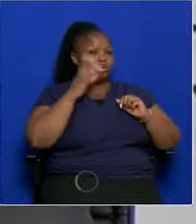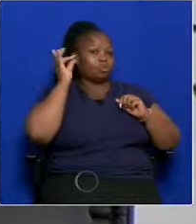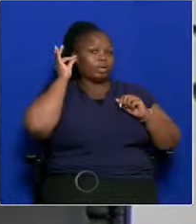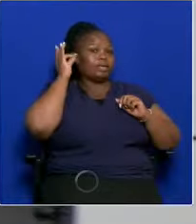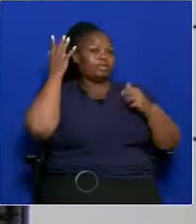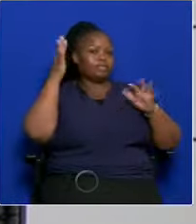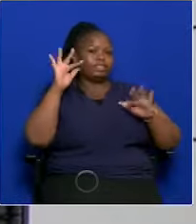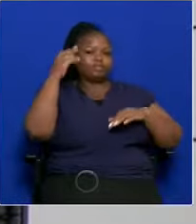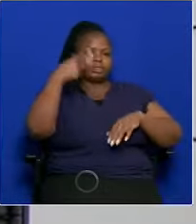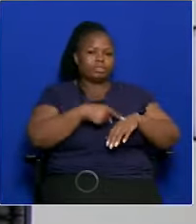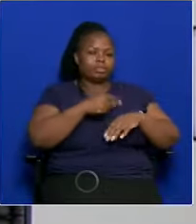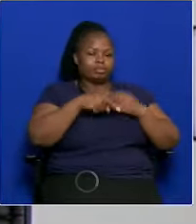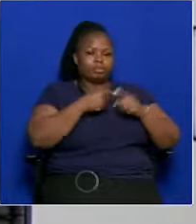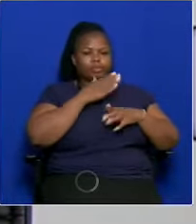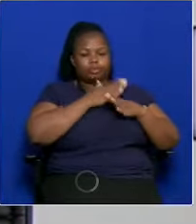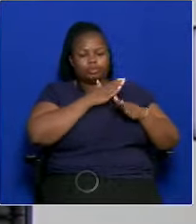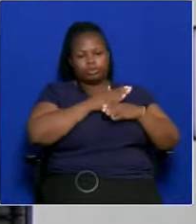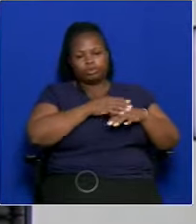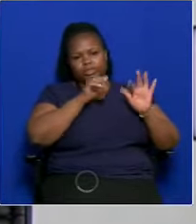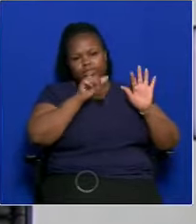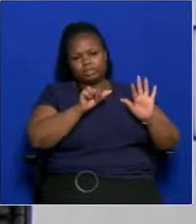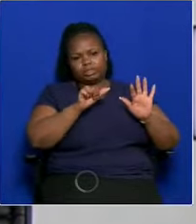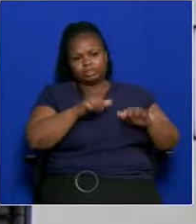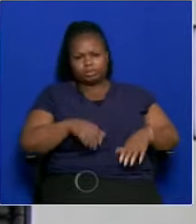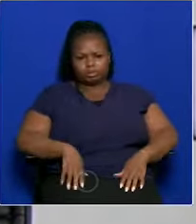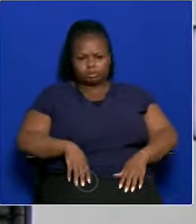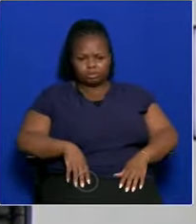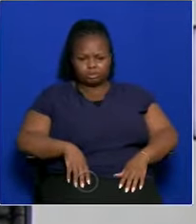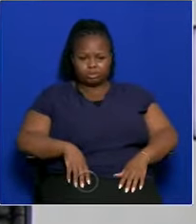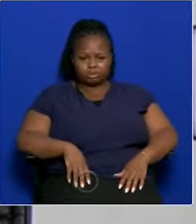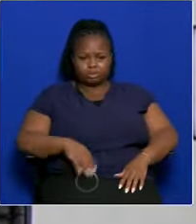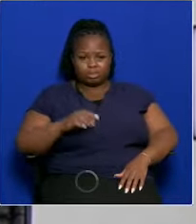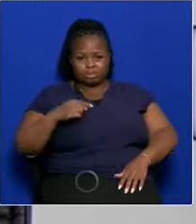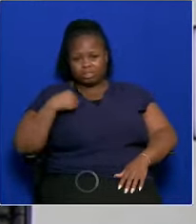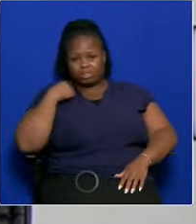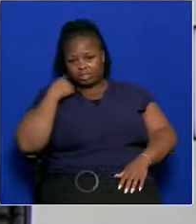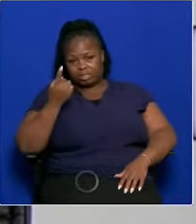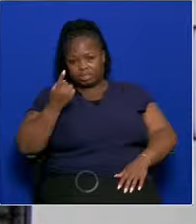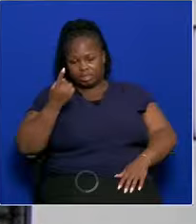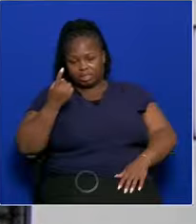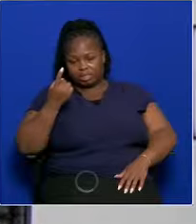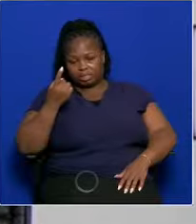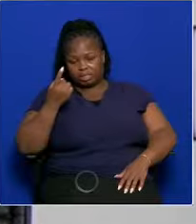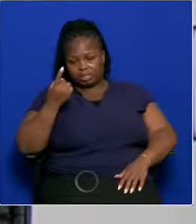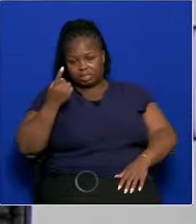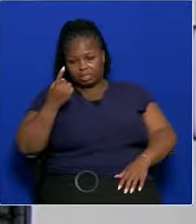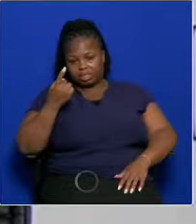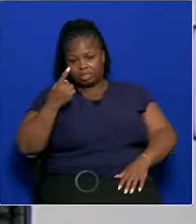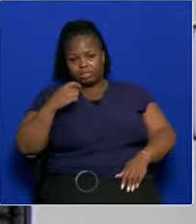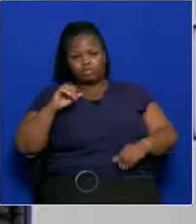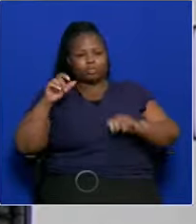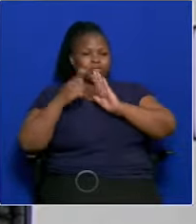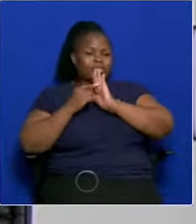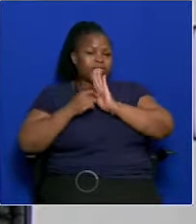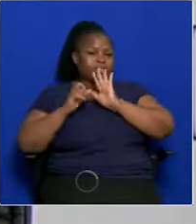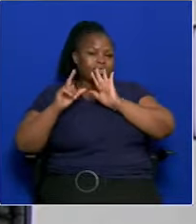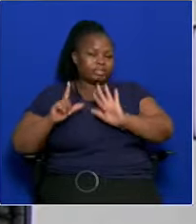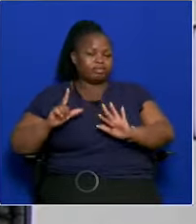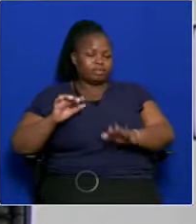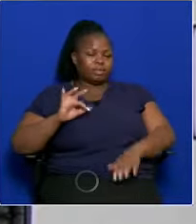it? on the 7th. So you heard about it immediately after it happened? Yeah, on the 7th, I was phoned